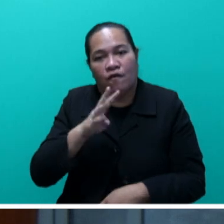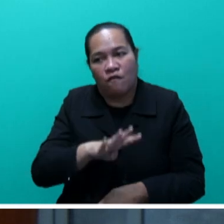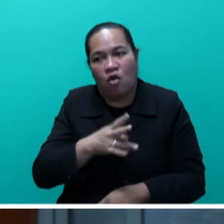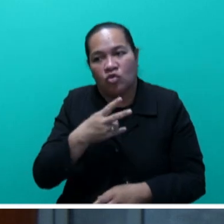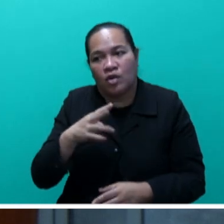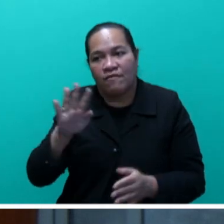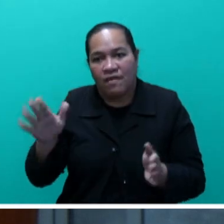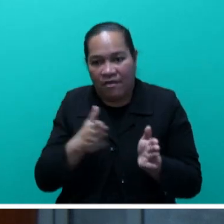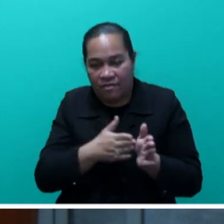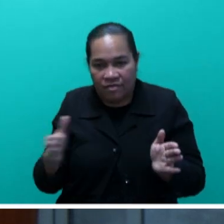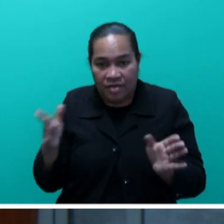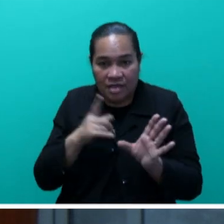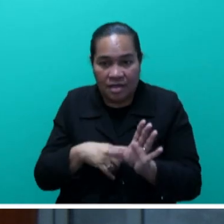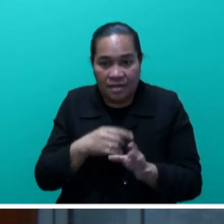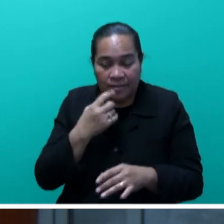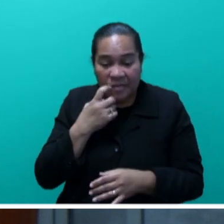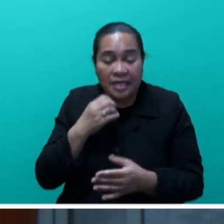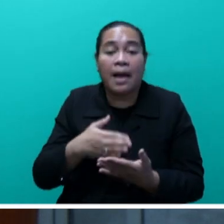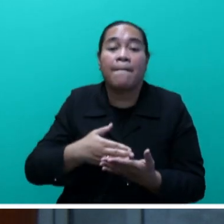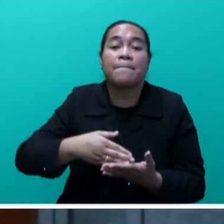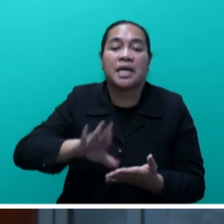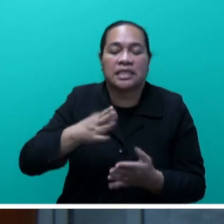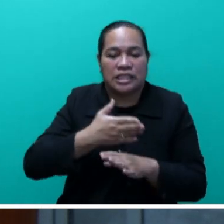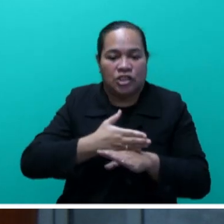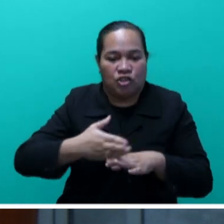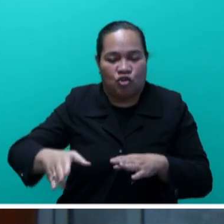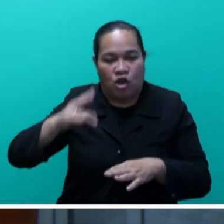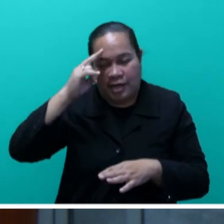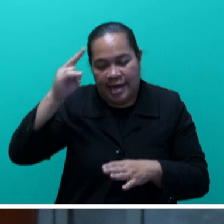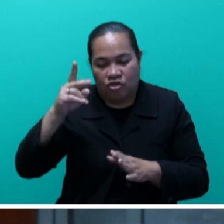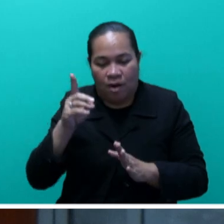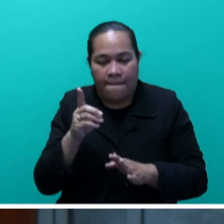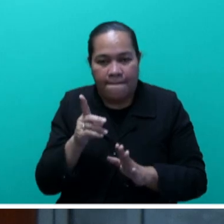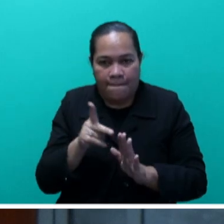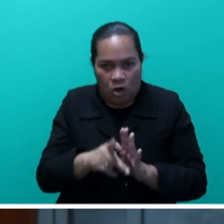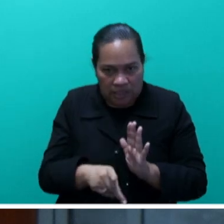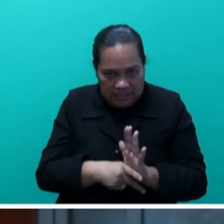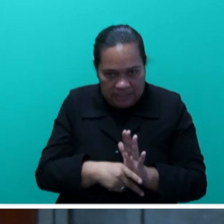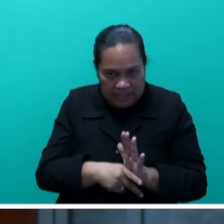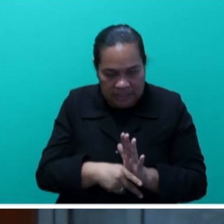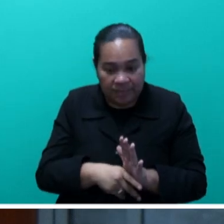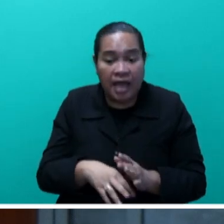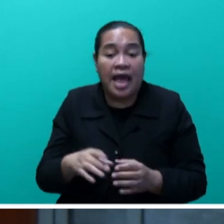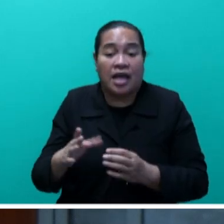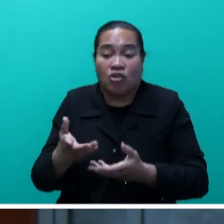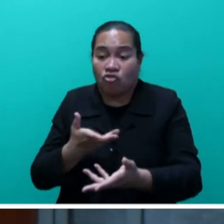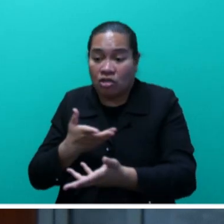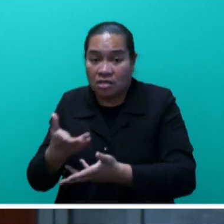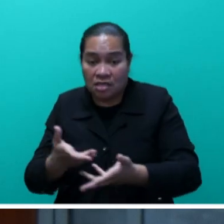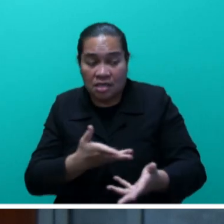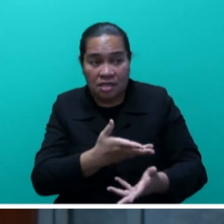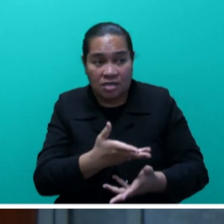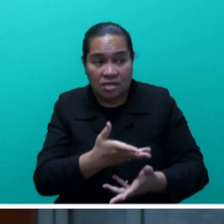2024-2025 financial year include passing of a new national policy for persons with disabilities and consultations on the Marrakesh